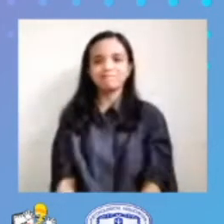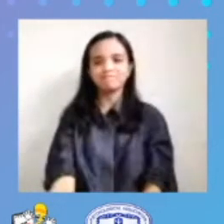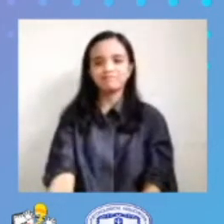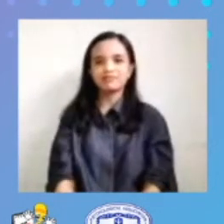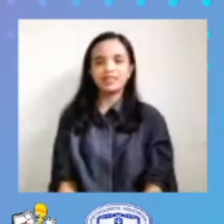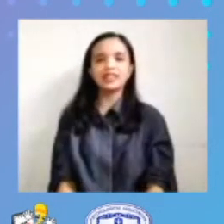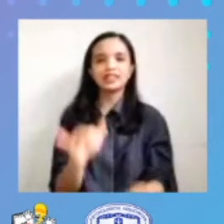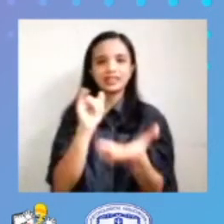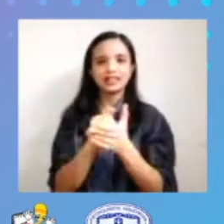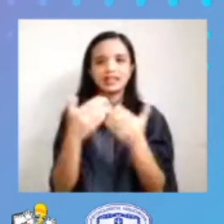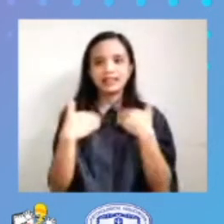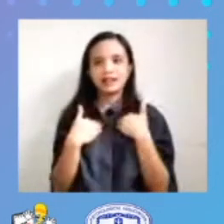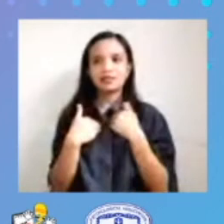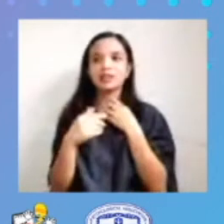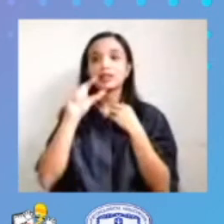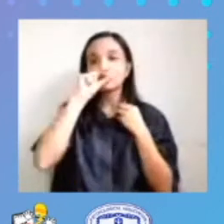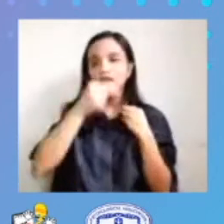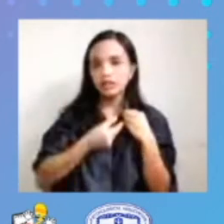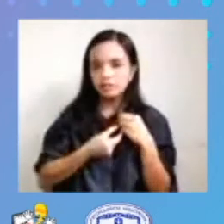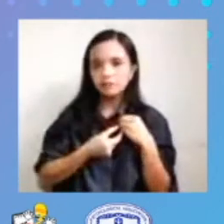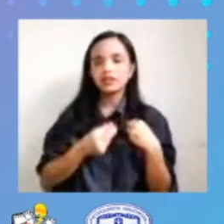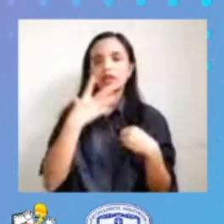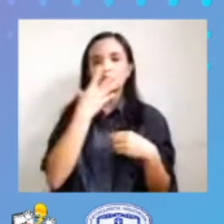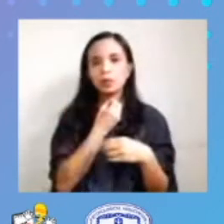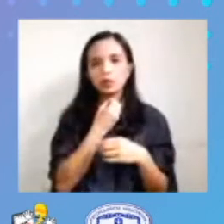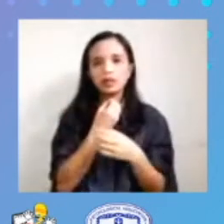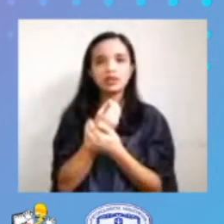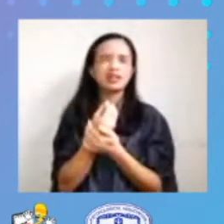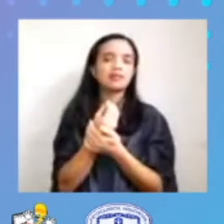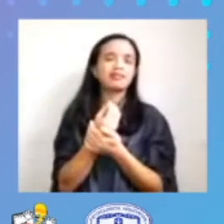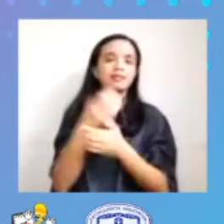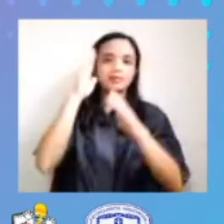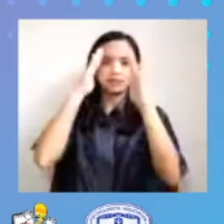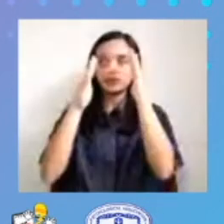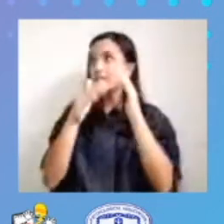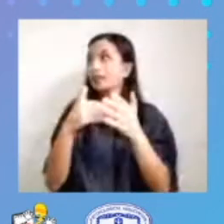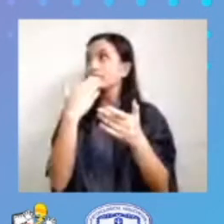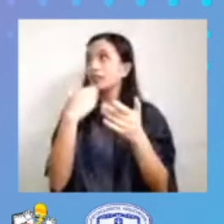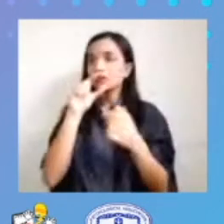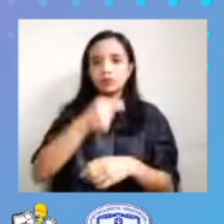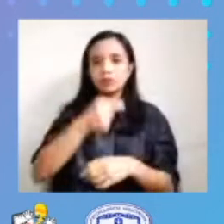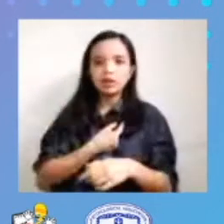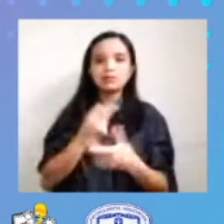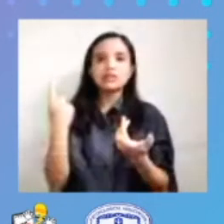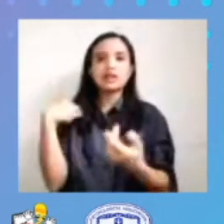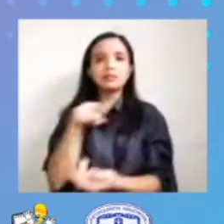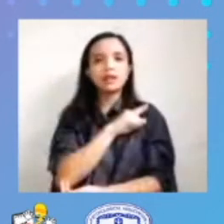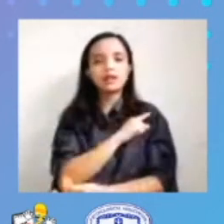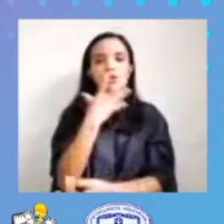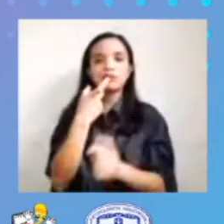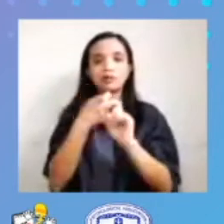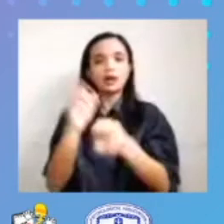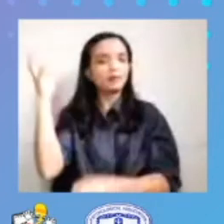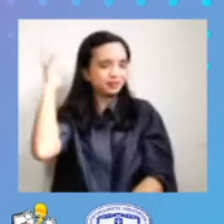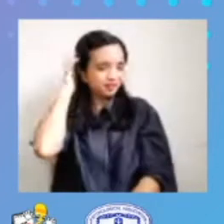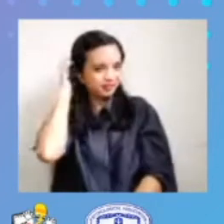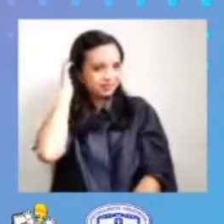physical health, but also my psychological well-being. Diba? Oh my God, now I should be talking to myself after this.